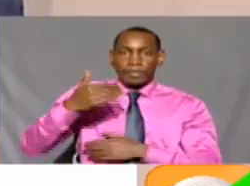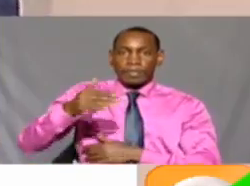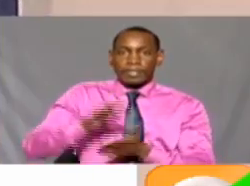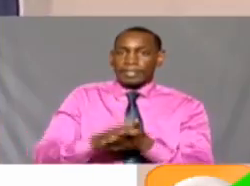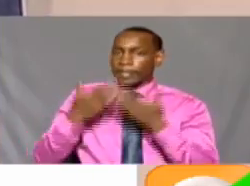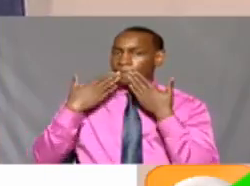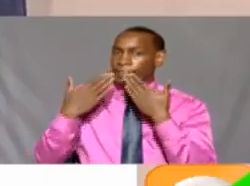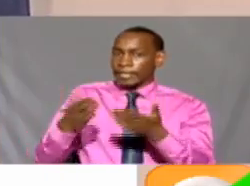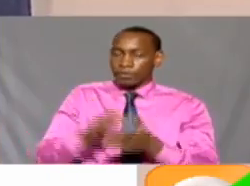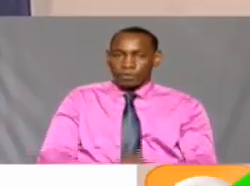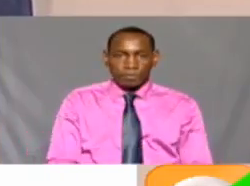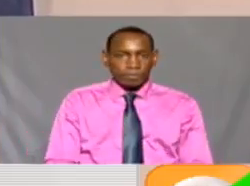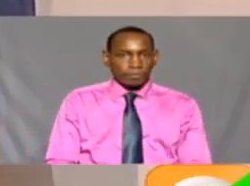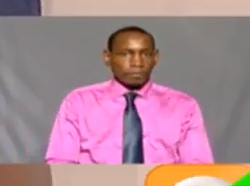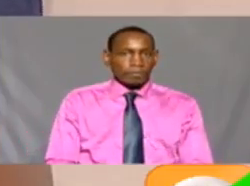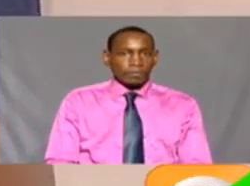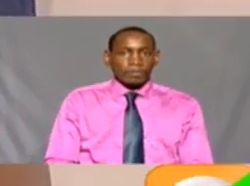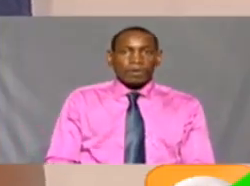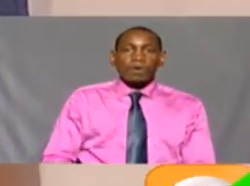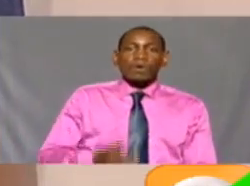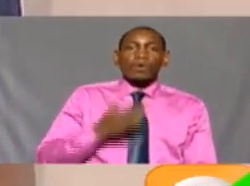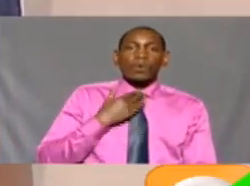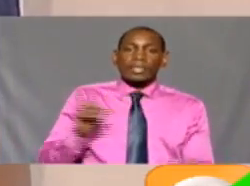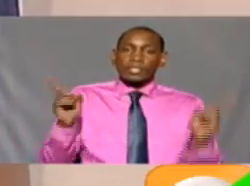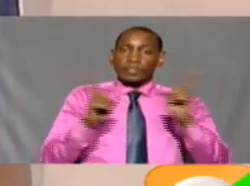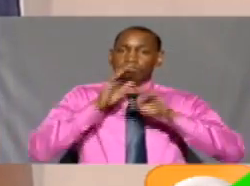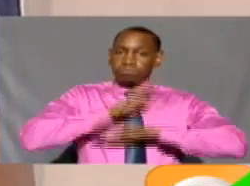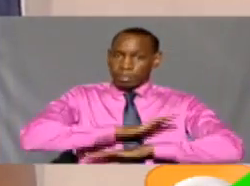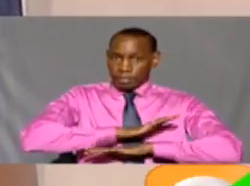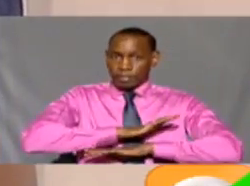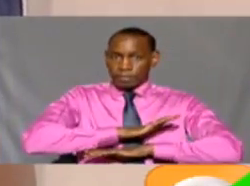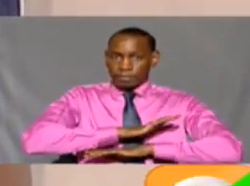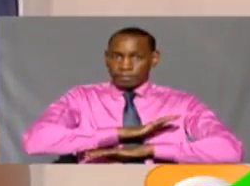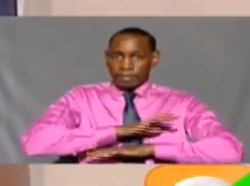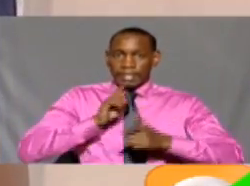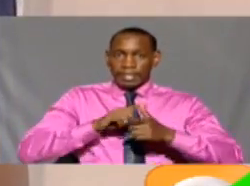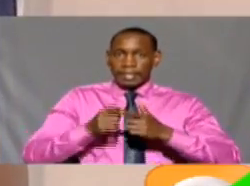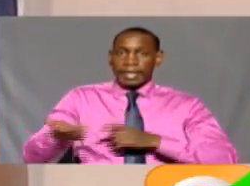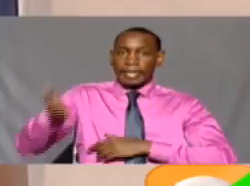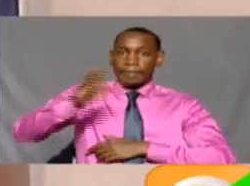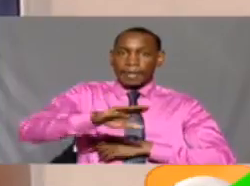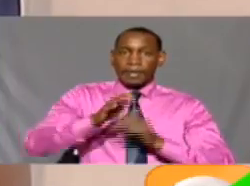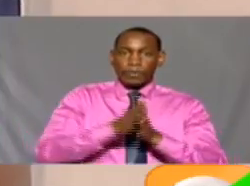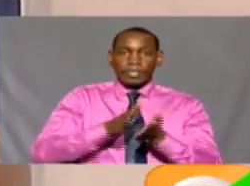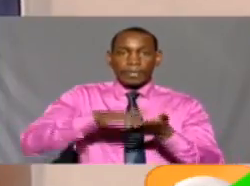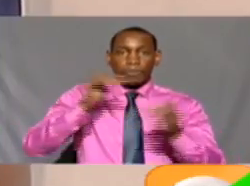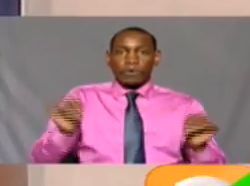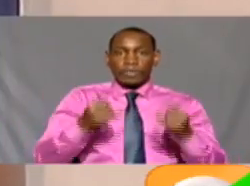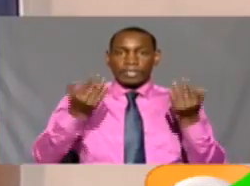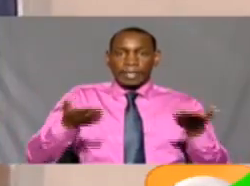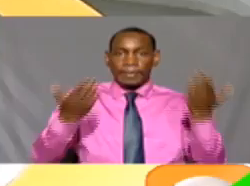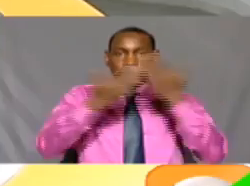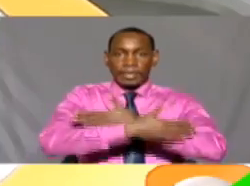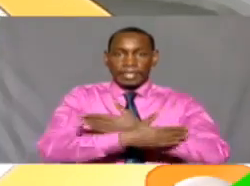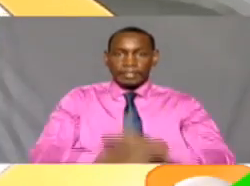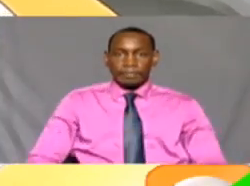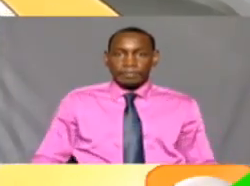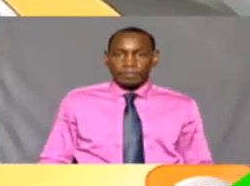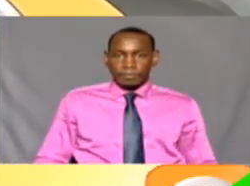Timothy, thank you. Thank you. We want to take a break and then come back with more news here tonight.